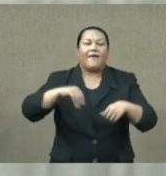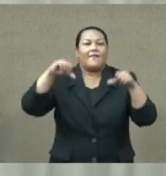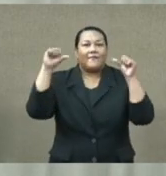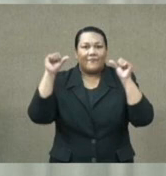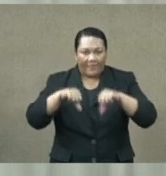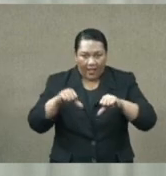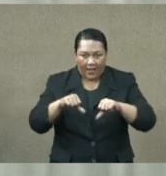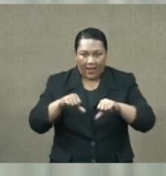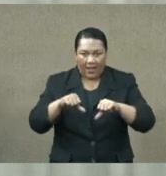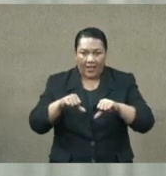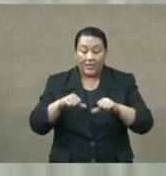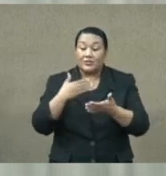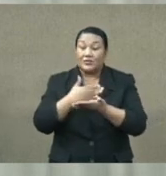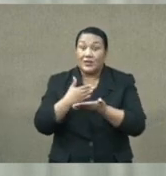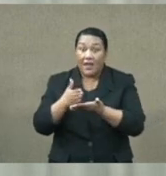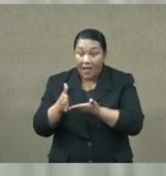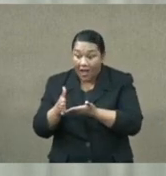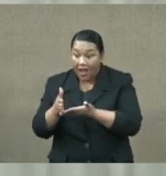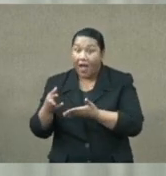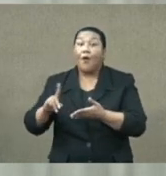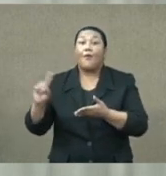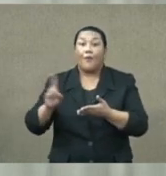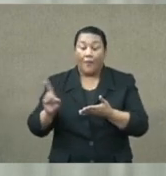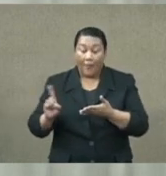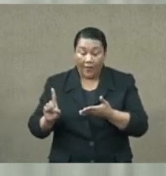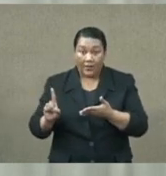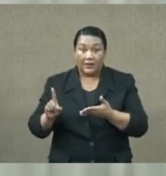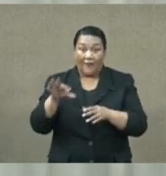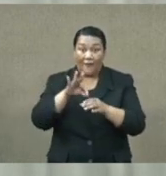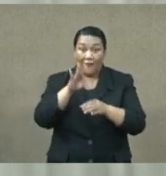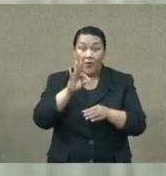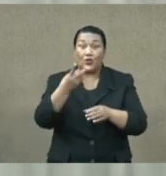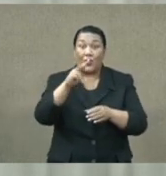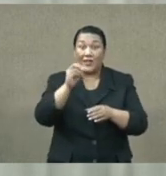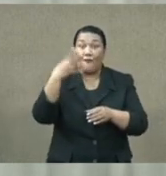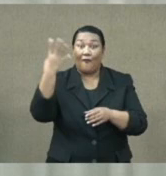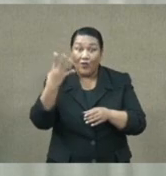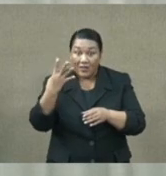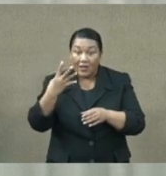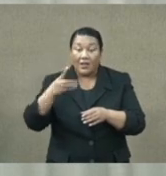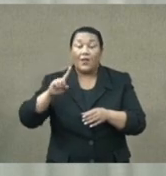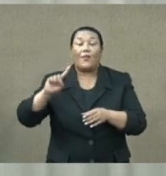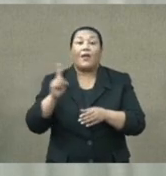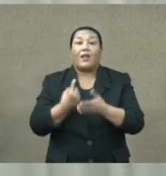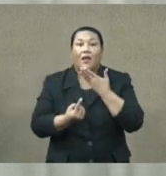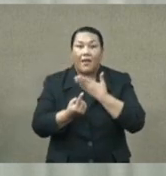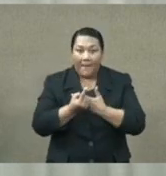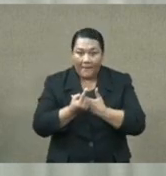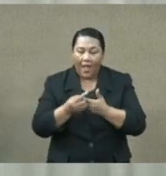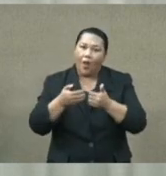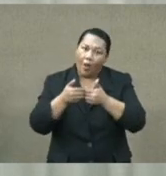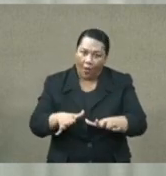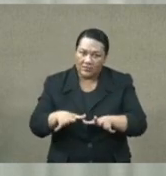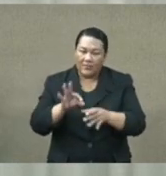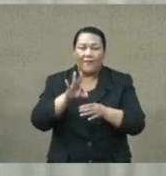declining since 2014. When the votes were tallied this time in December, the